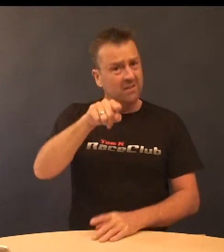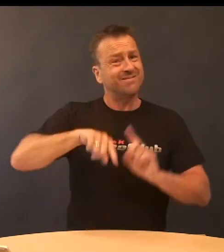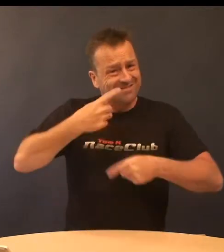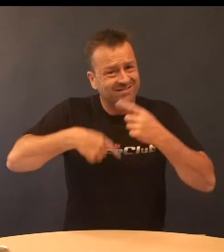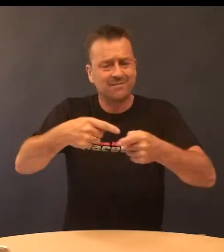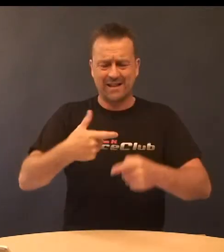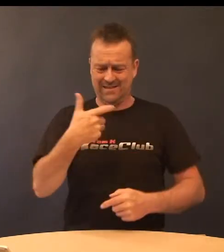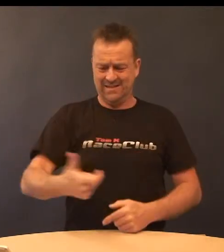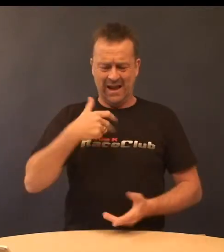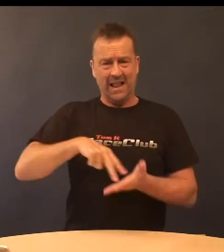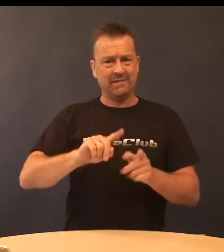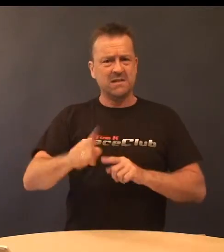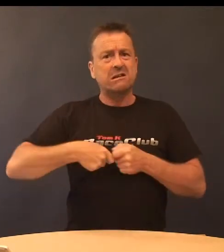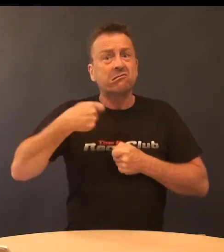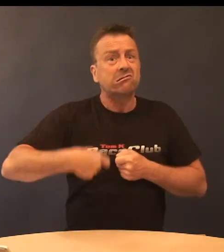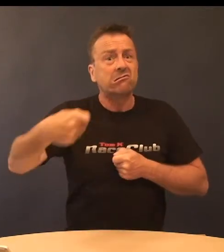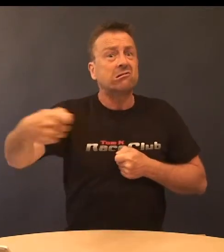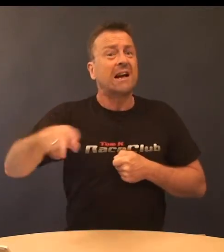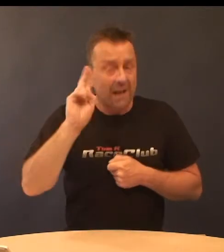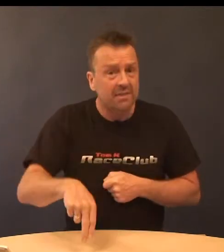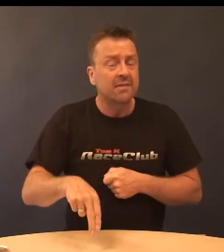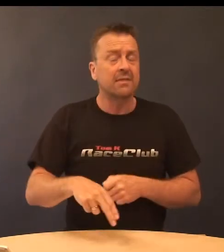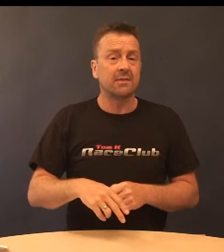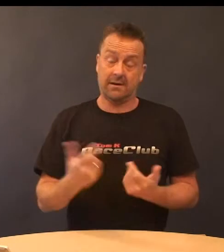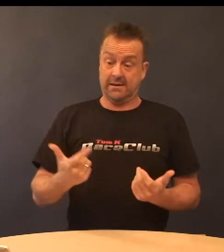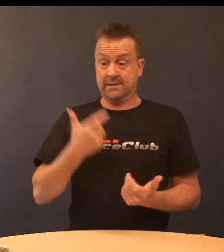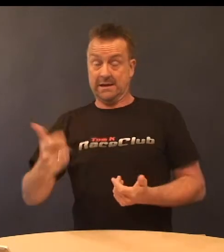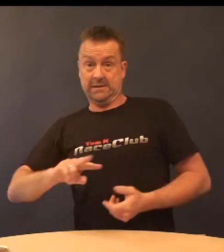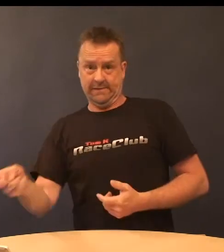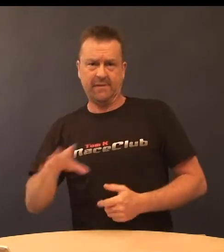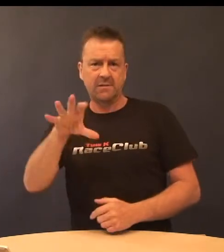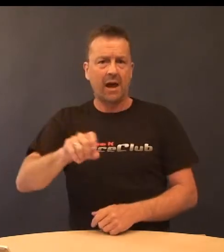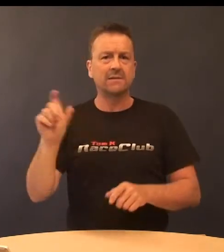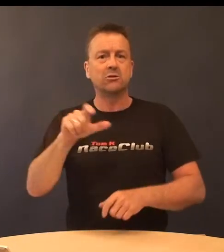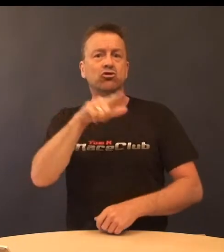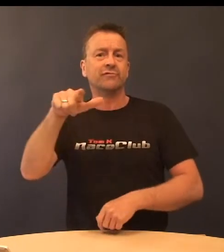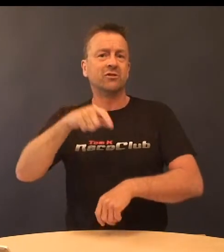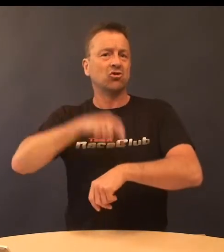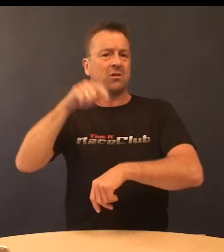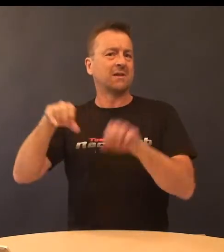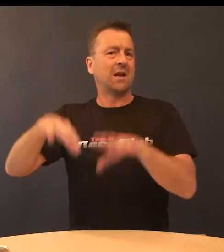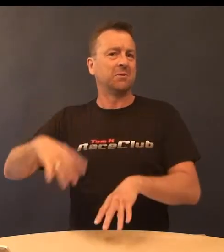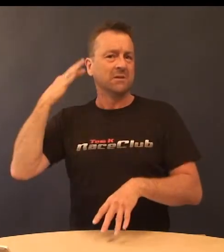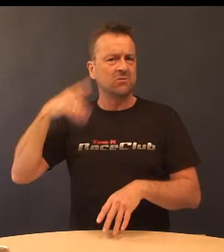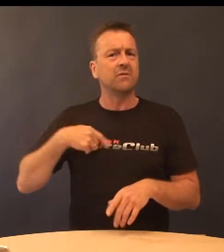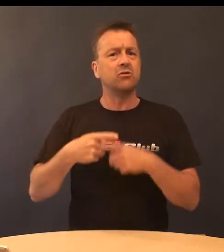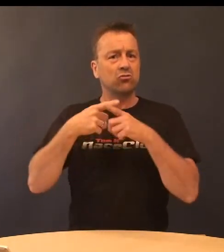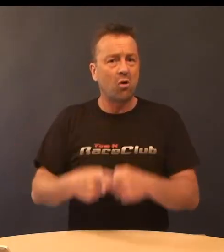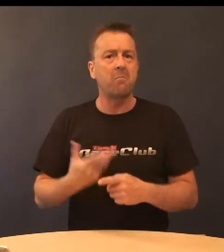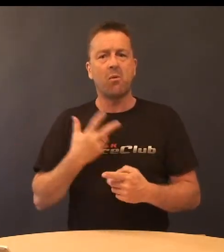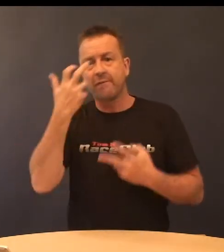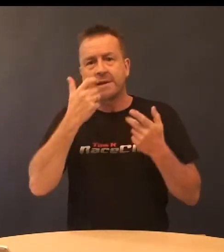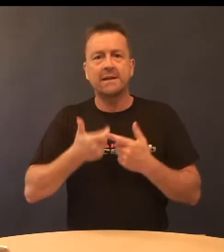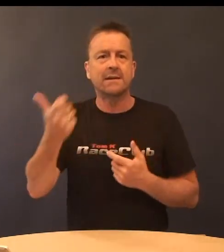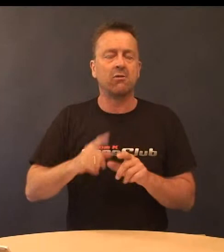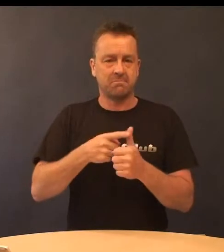Can you still manage to extend the life of a tyre today? A tyre change is around 20 seconds lost, so we have to try and come up